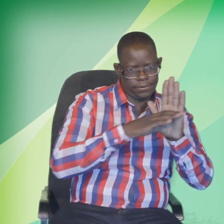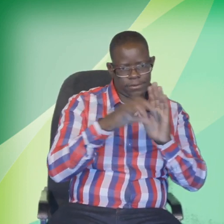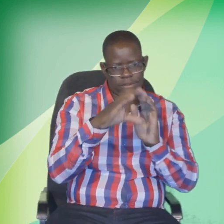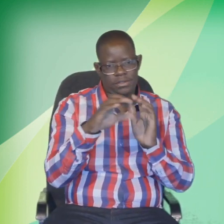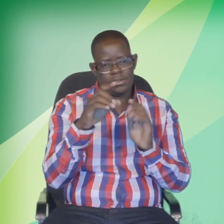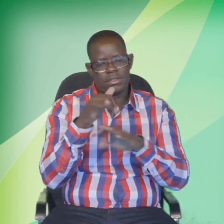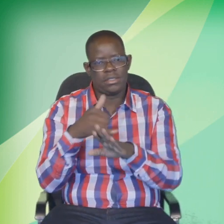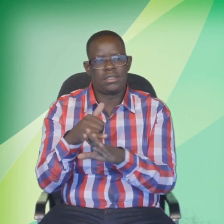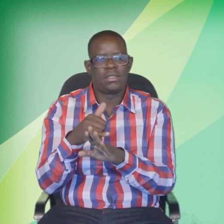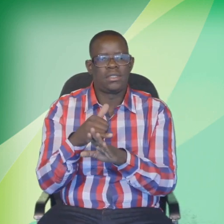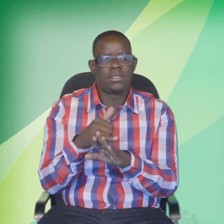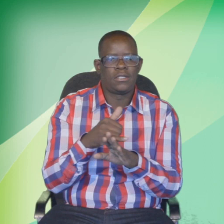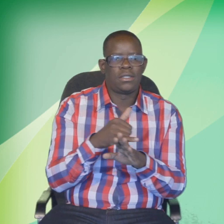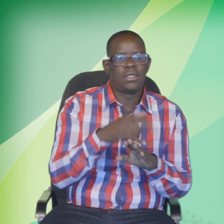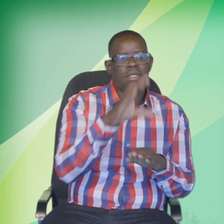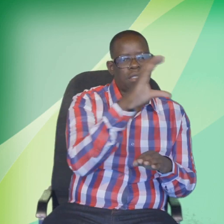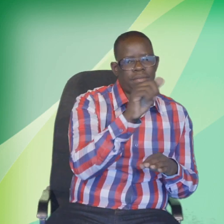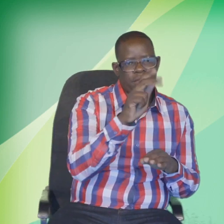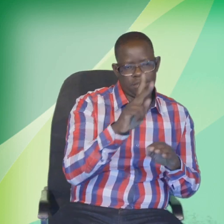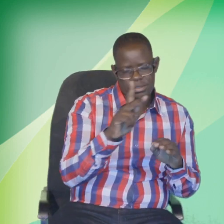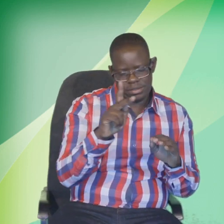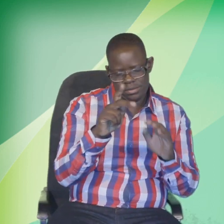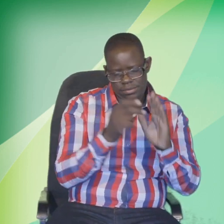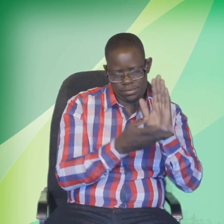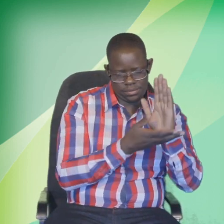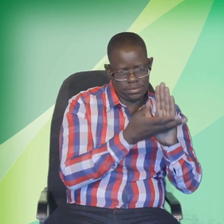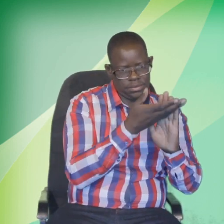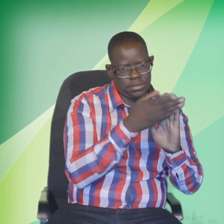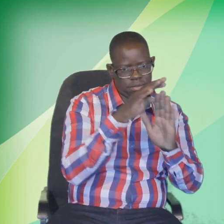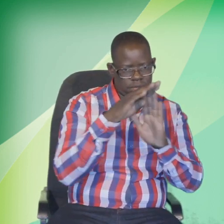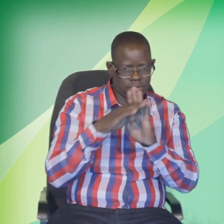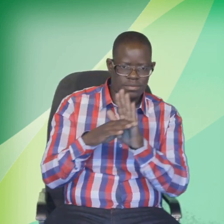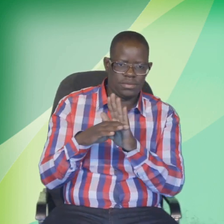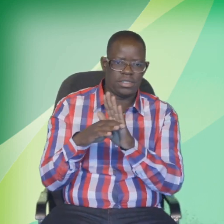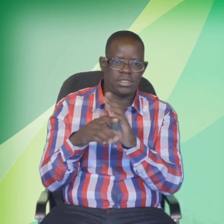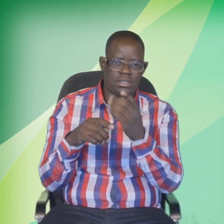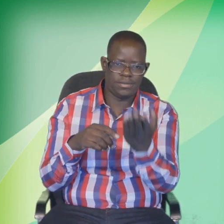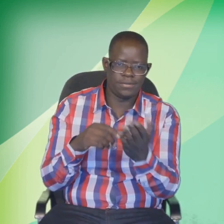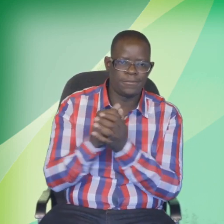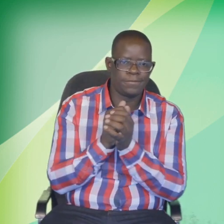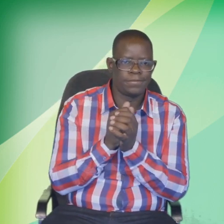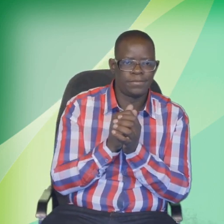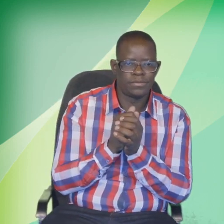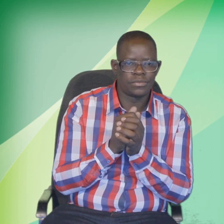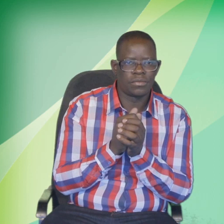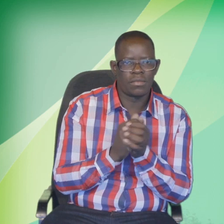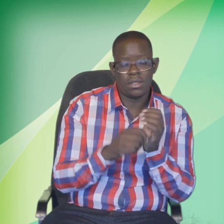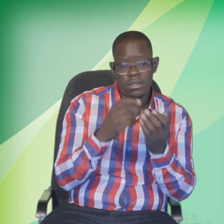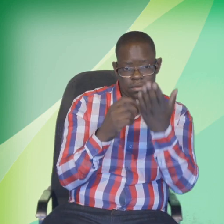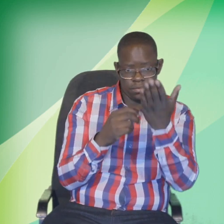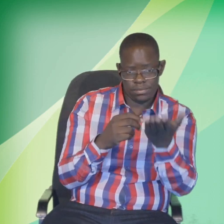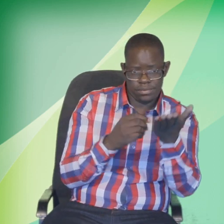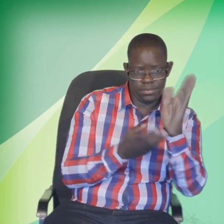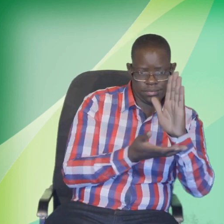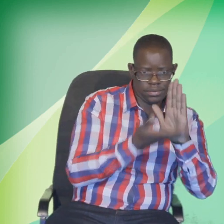credit side. Capital increases on the credit side and decreases on the debit side. Drawings increase on the